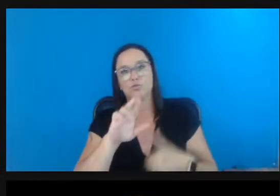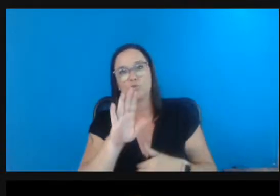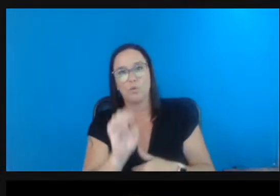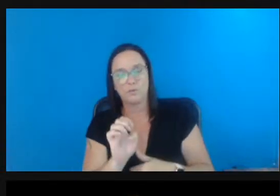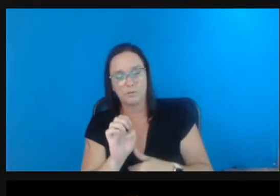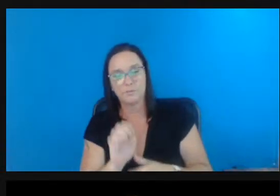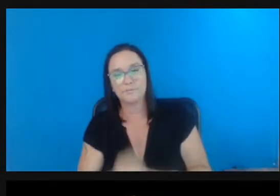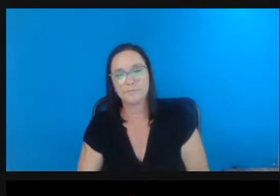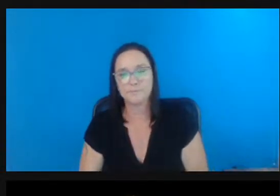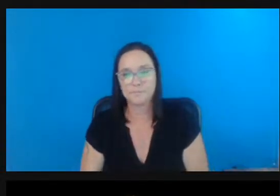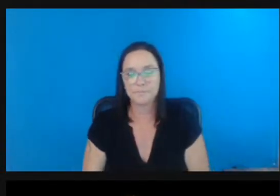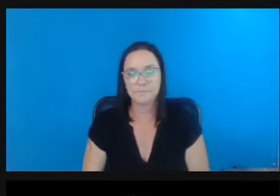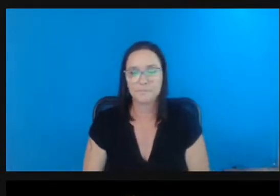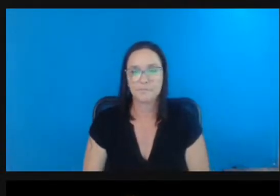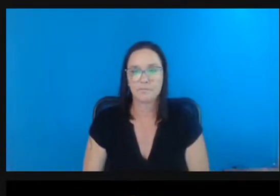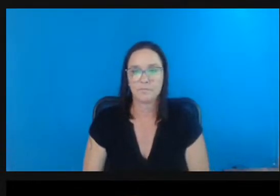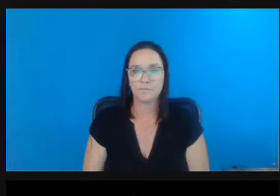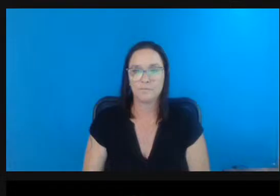here.